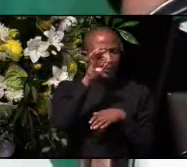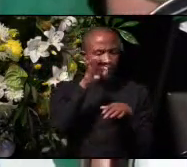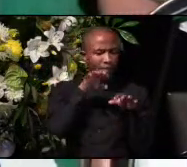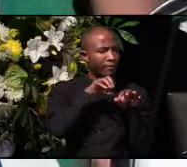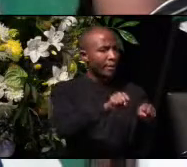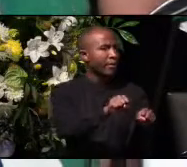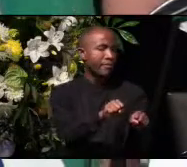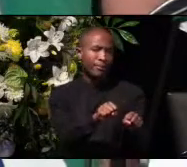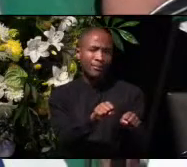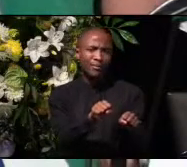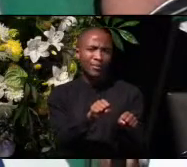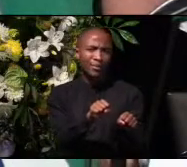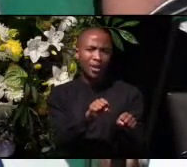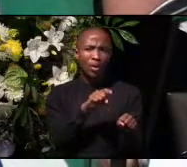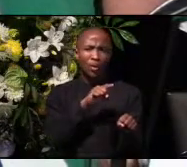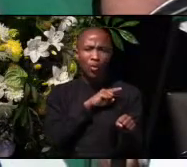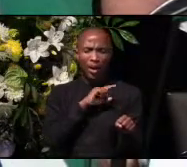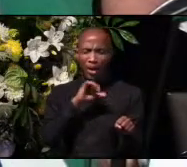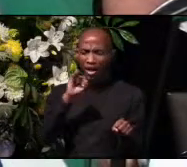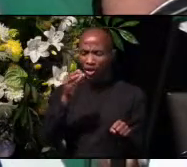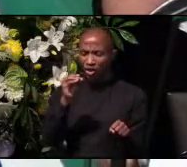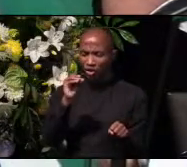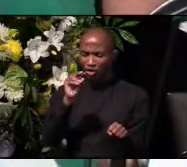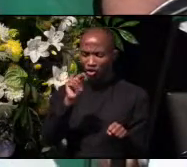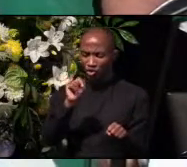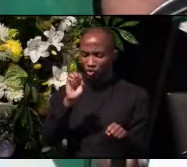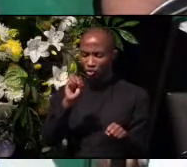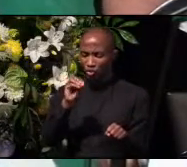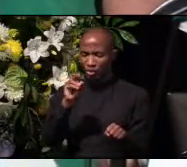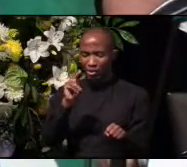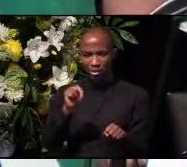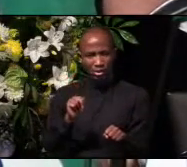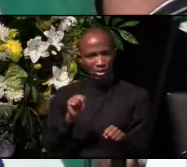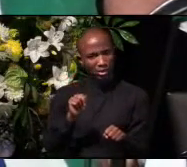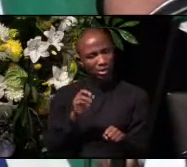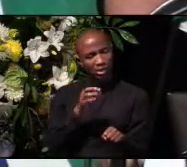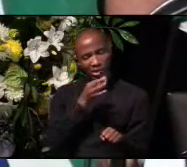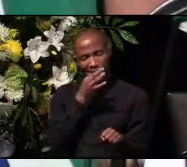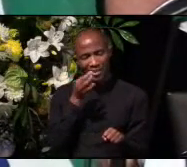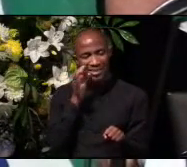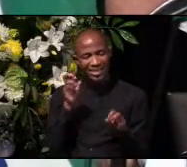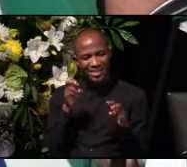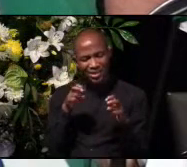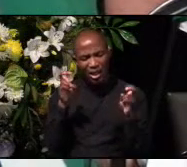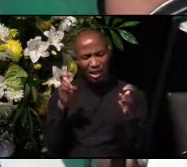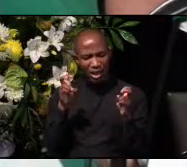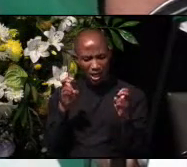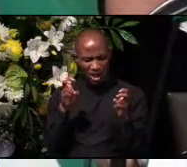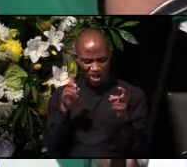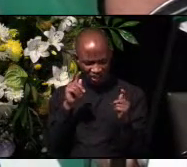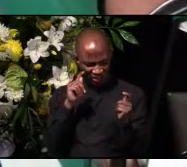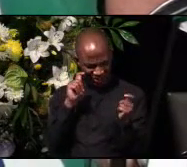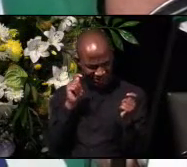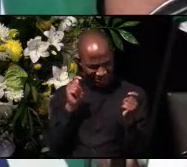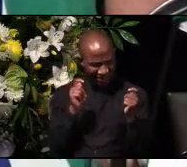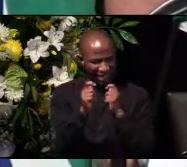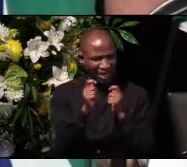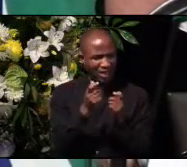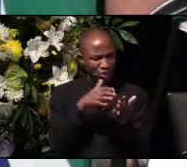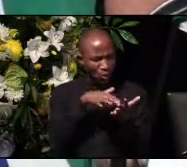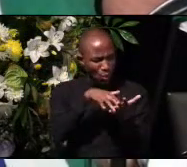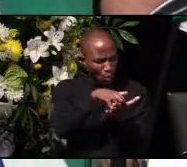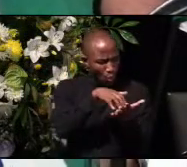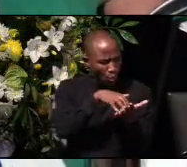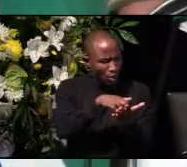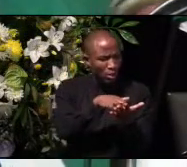because as Samuel Johnson says chains of habit are too weak to be felt until they are too strong